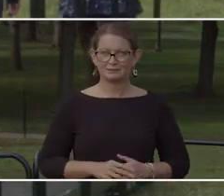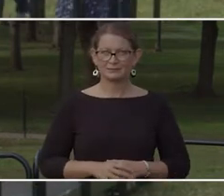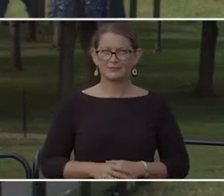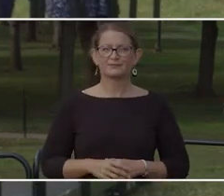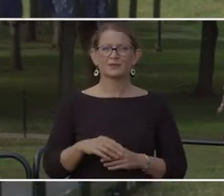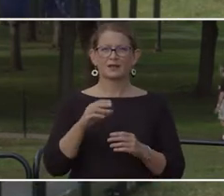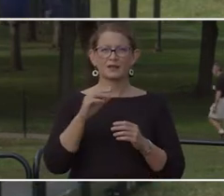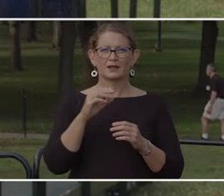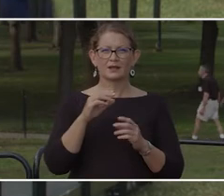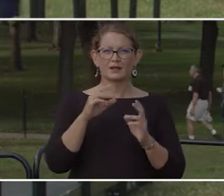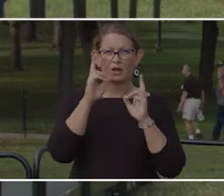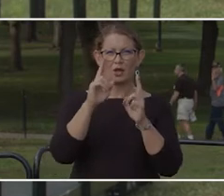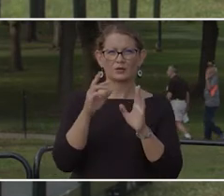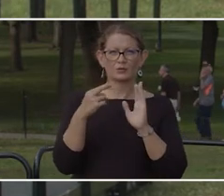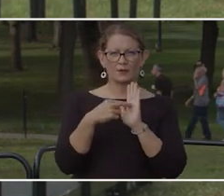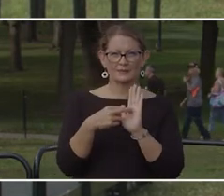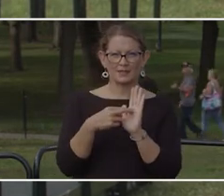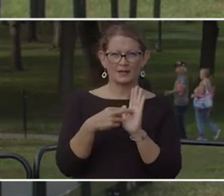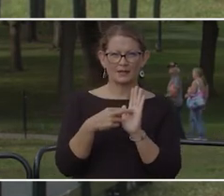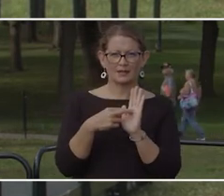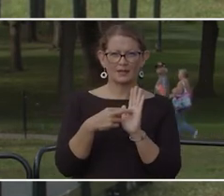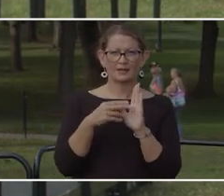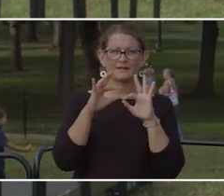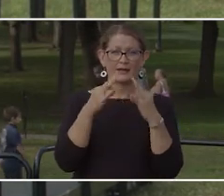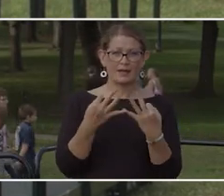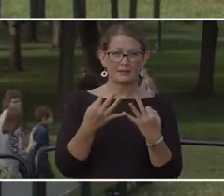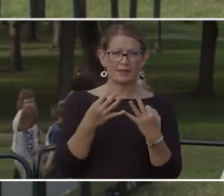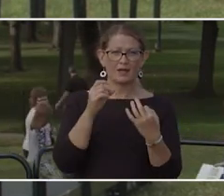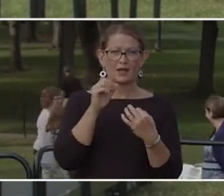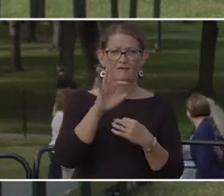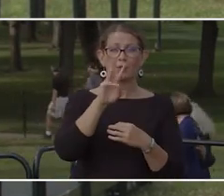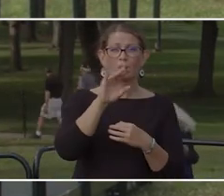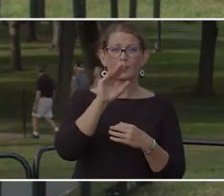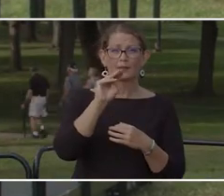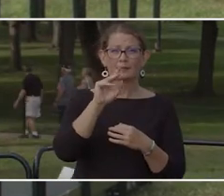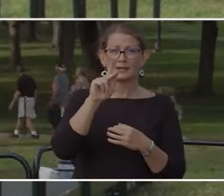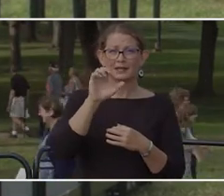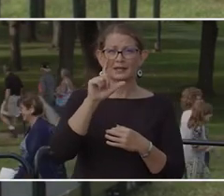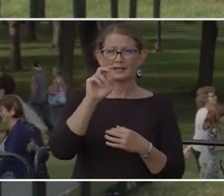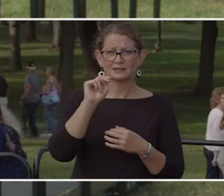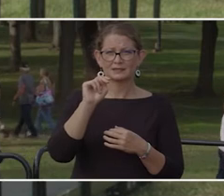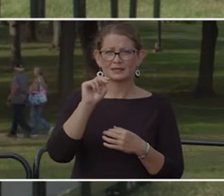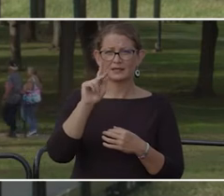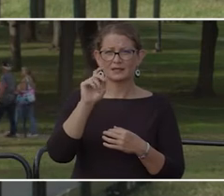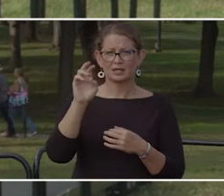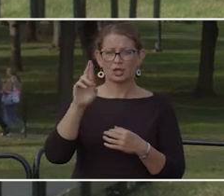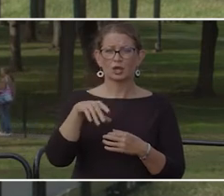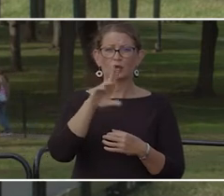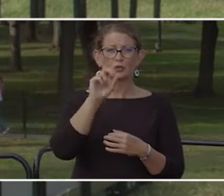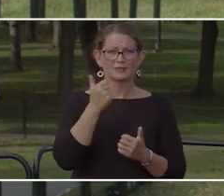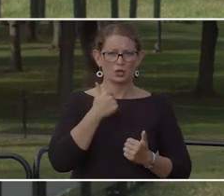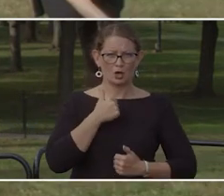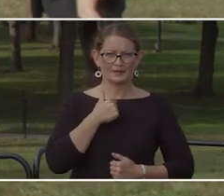It's an honor to represent the life and family of William Kelton Carey, USA